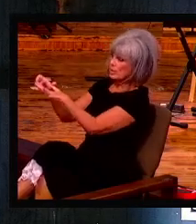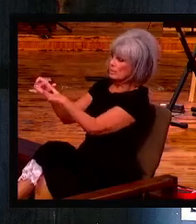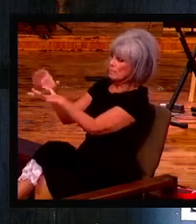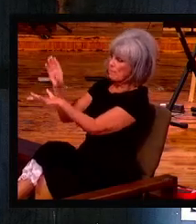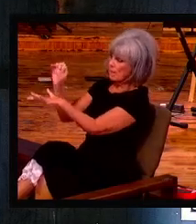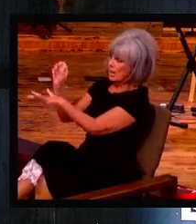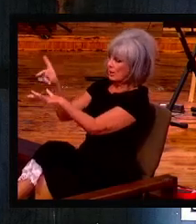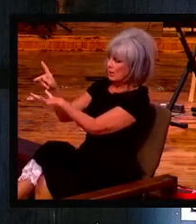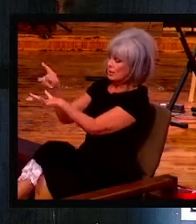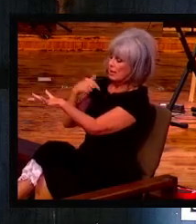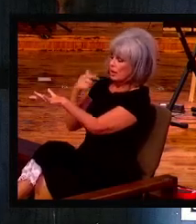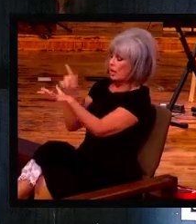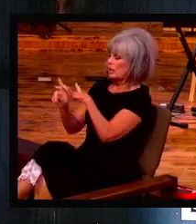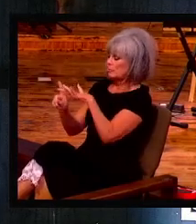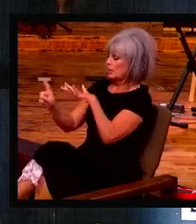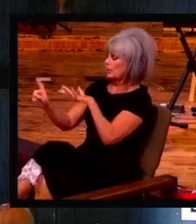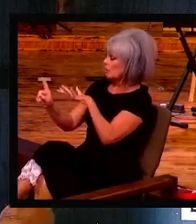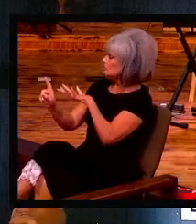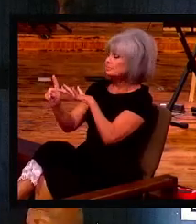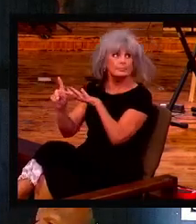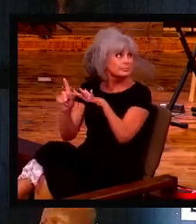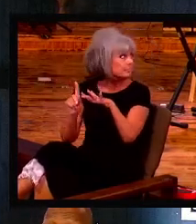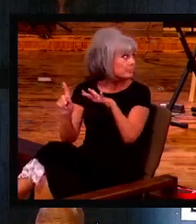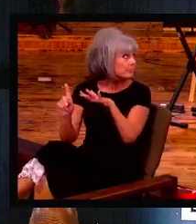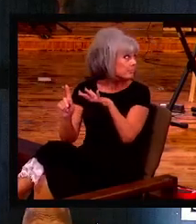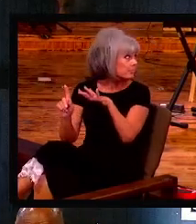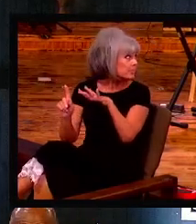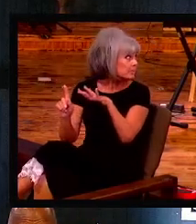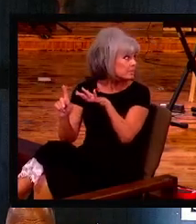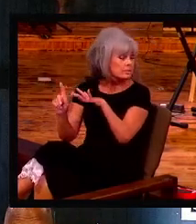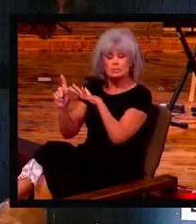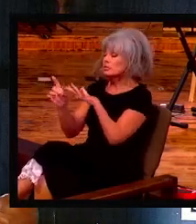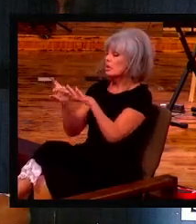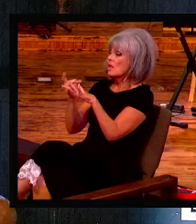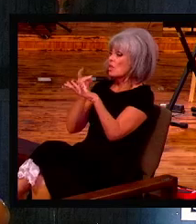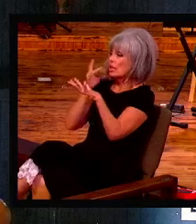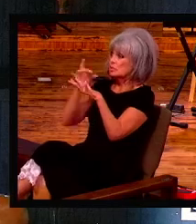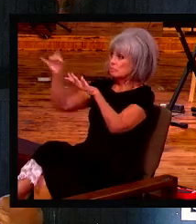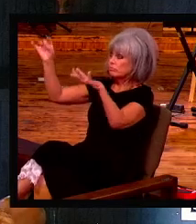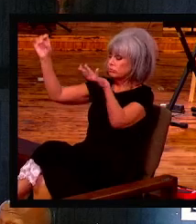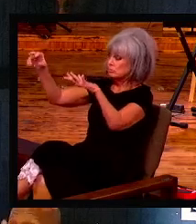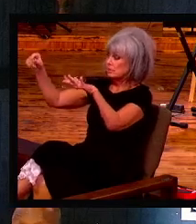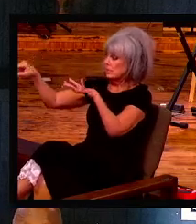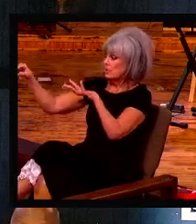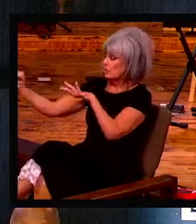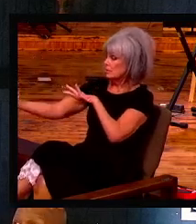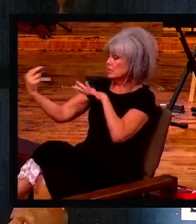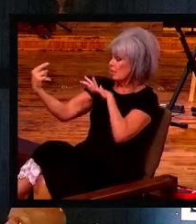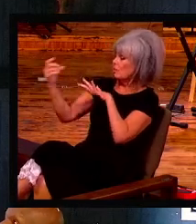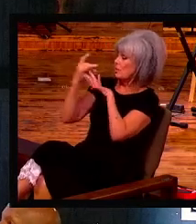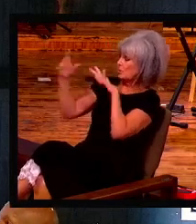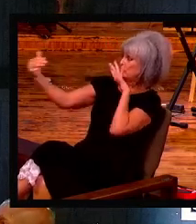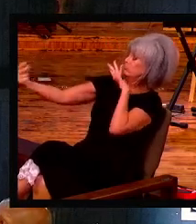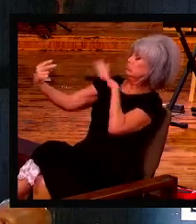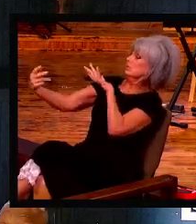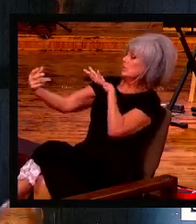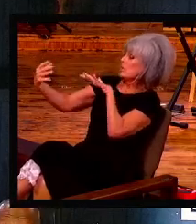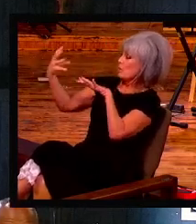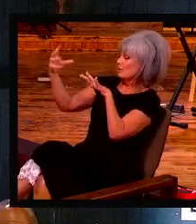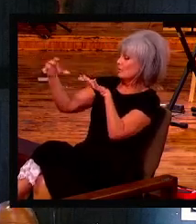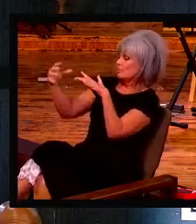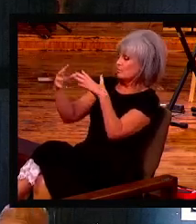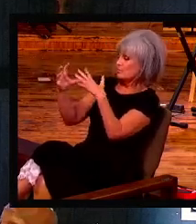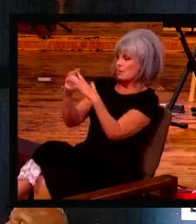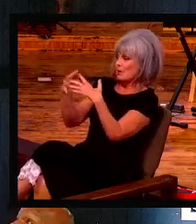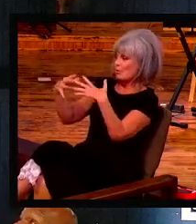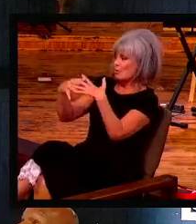outside linebacker, and I break out, and I start closing down on that running back, and the lights are on. So he looks up, and he gets blinded by the lights, and the ball hits him smack in the